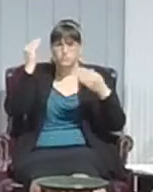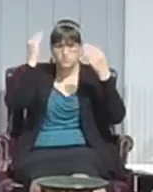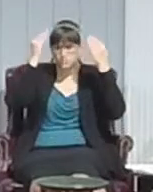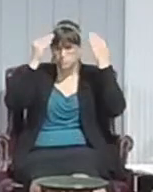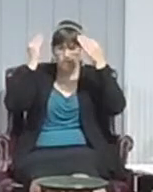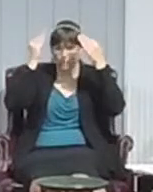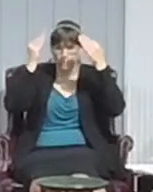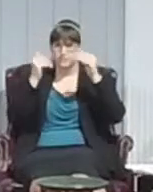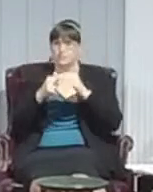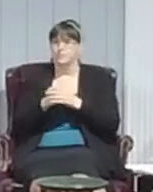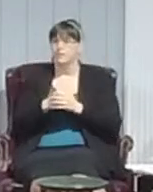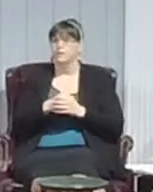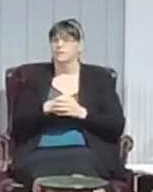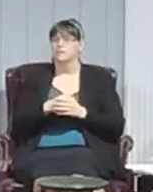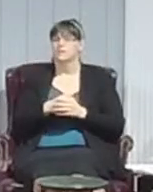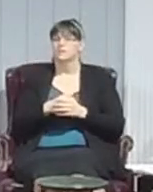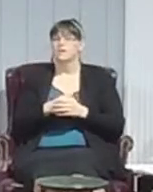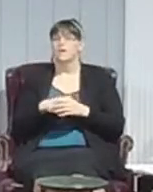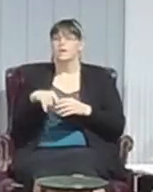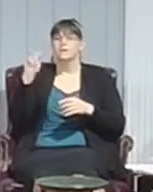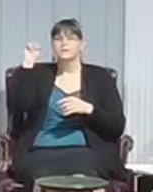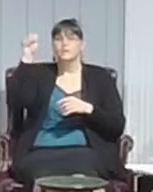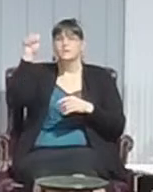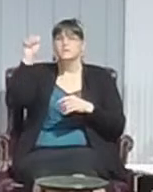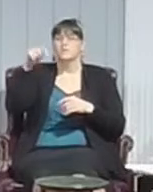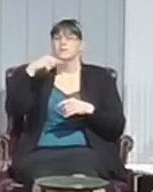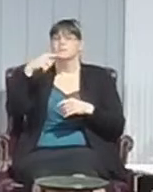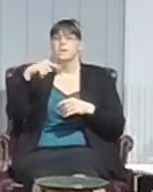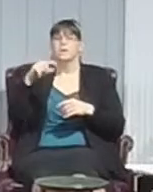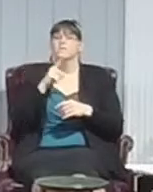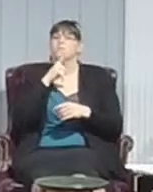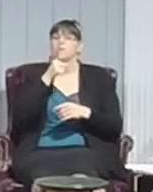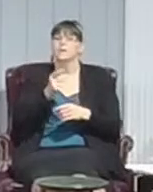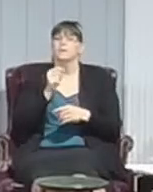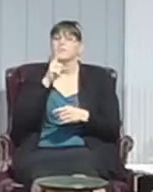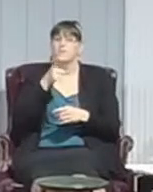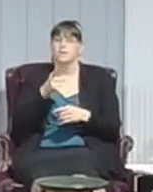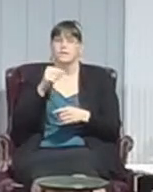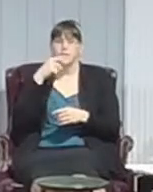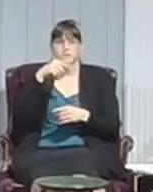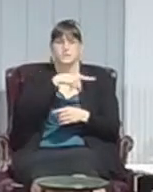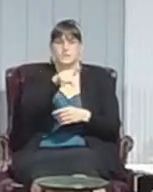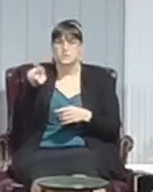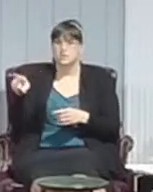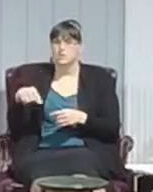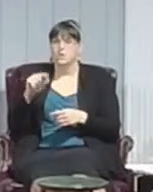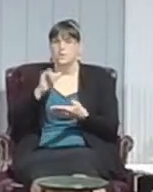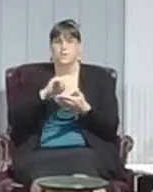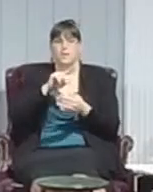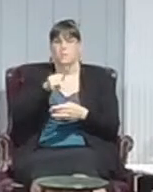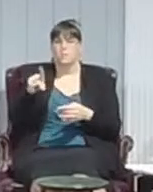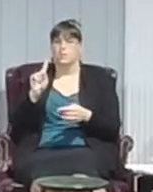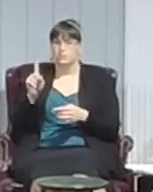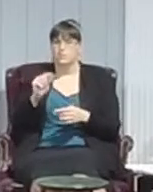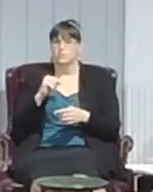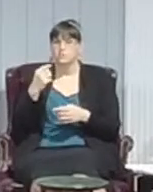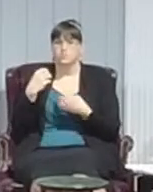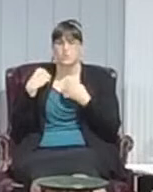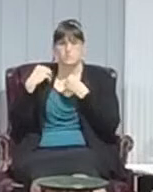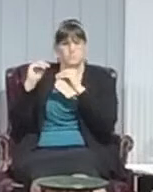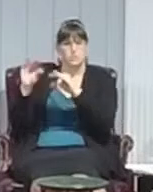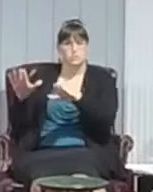had thus said, he was troubled in spirit and testified and said, verily, verily, I say unto you that one of you shall betray me.